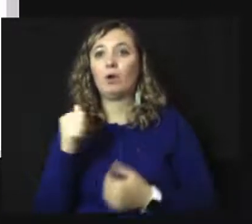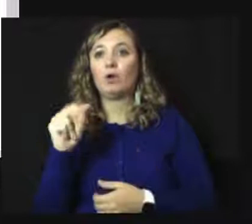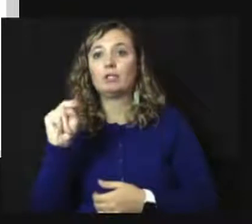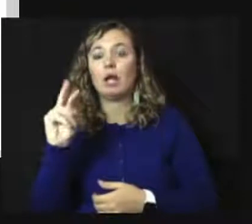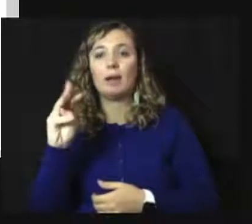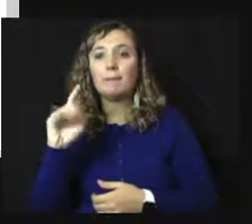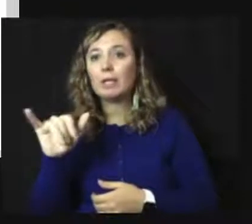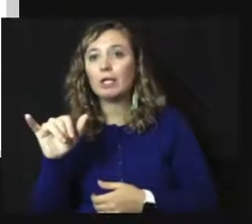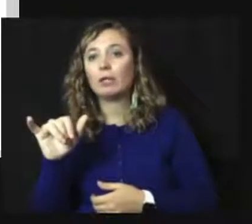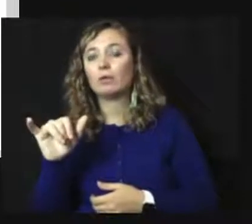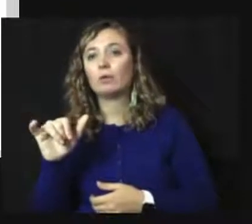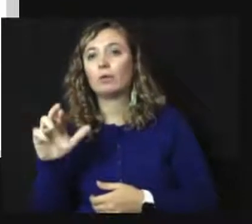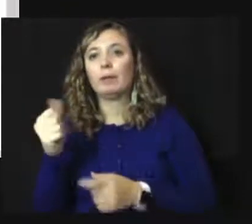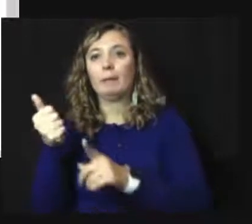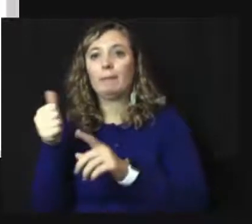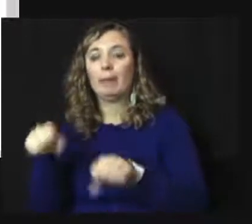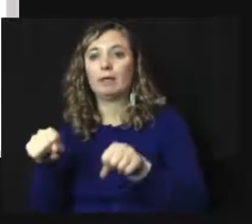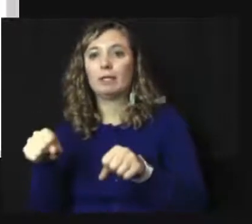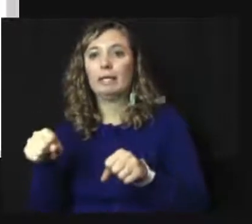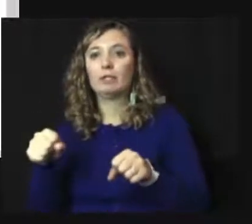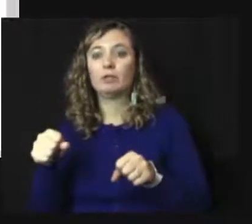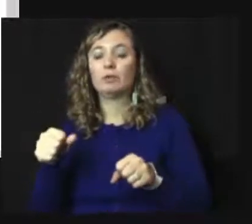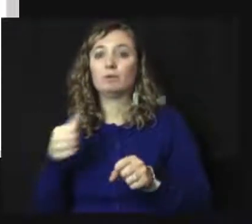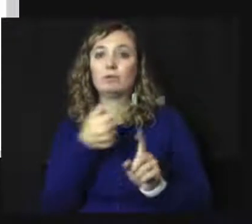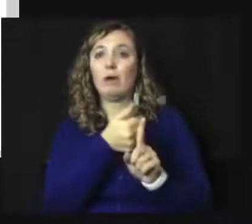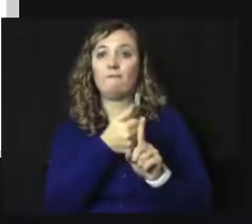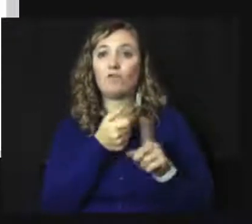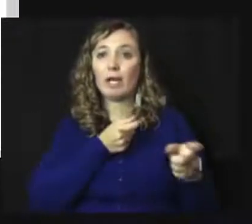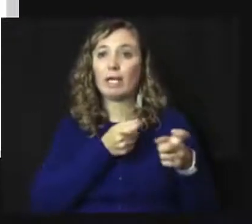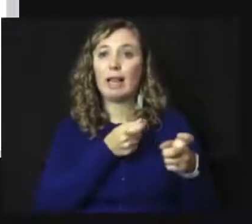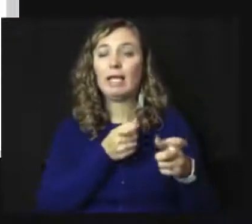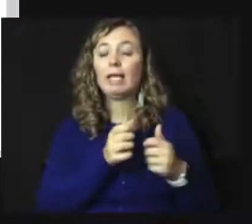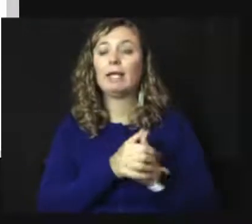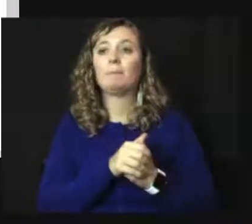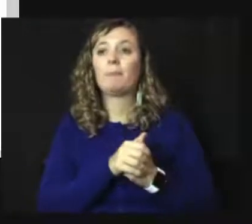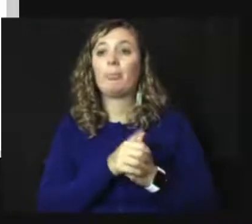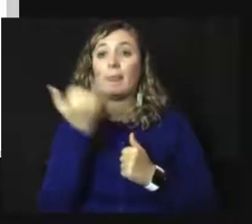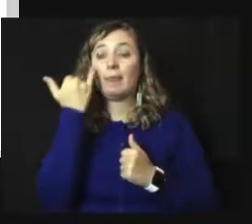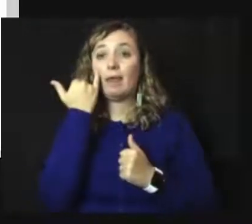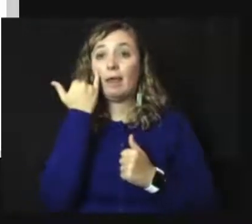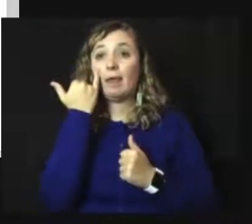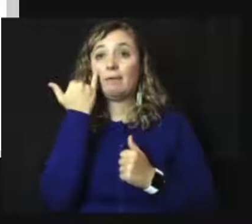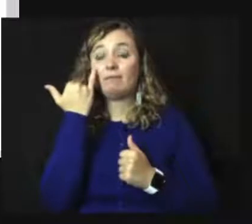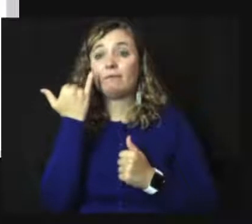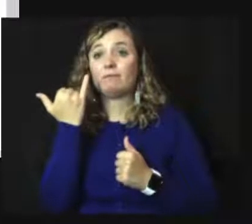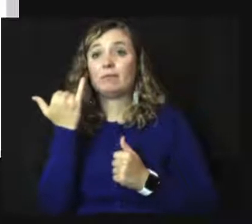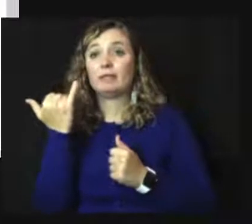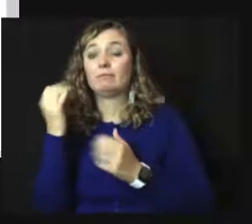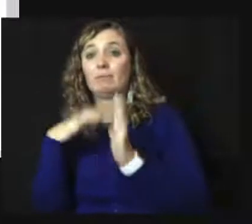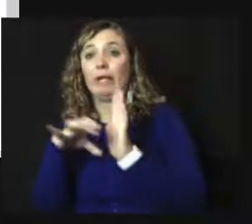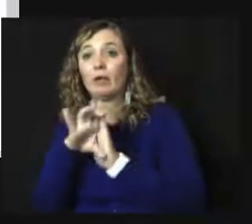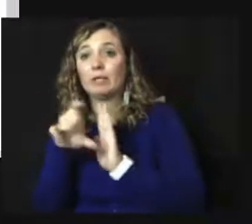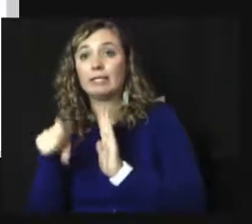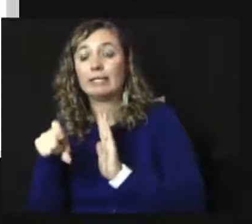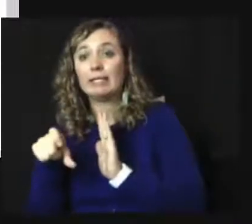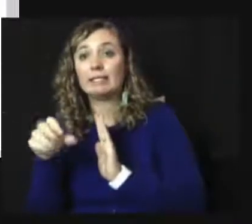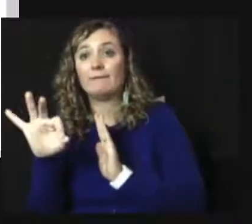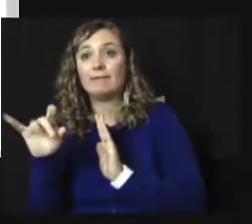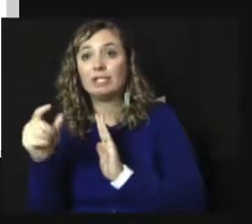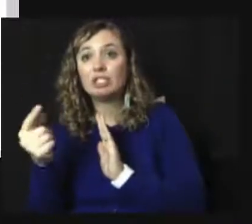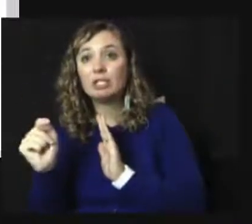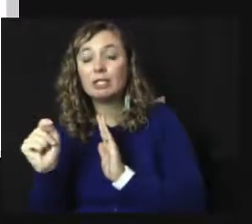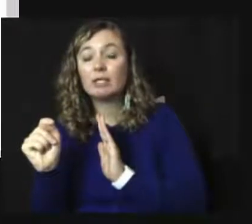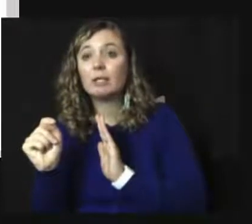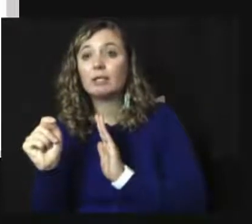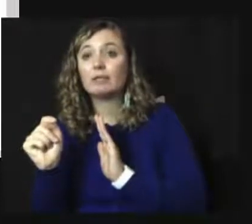a little fidget all the time, but if a character in a TV show is trying to fidget and then their parent makes them stop, or, those types of